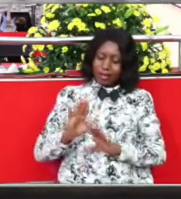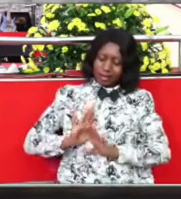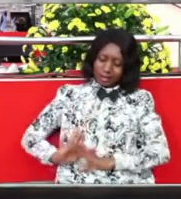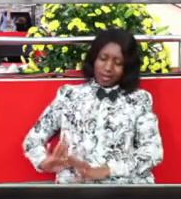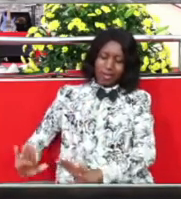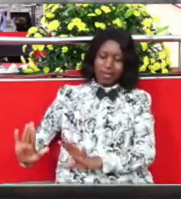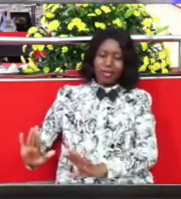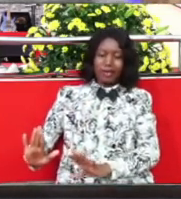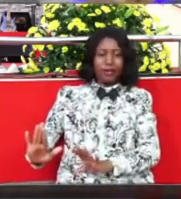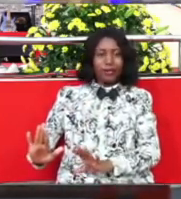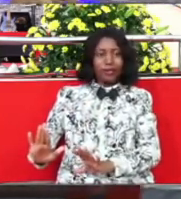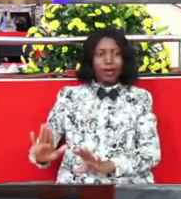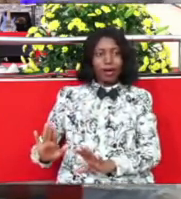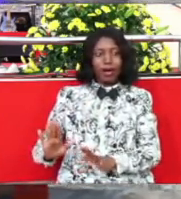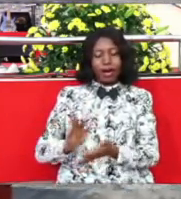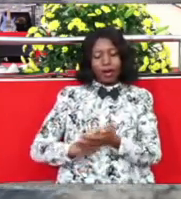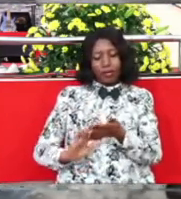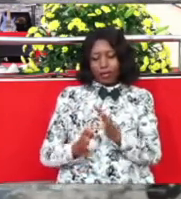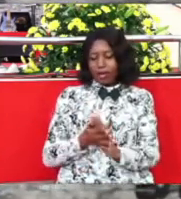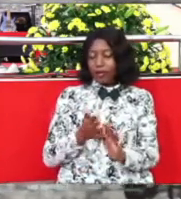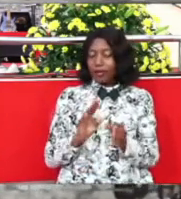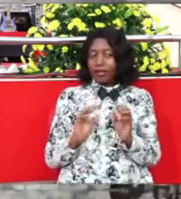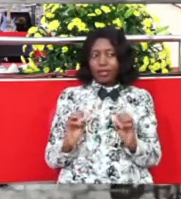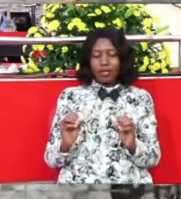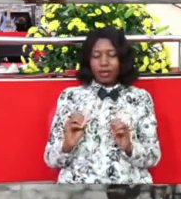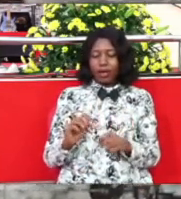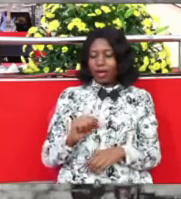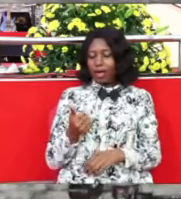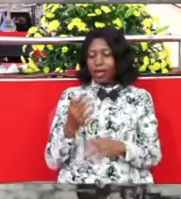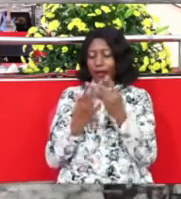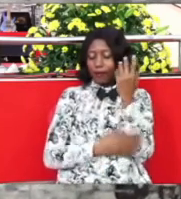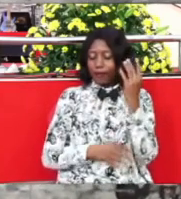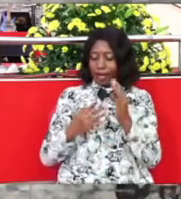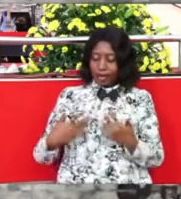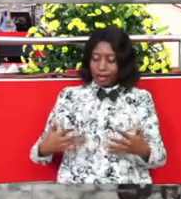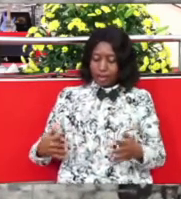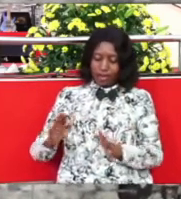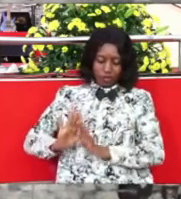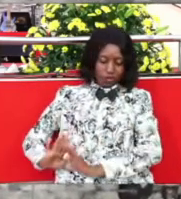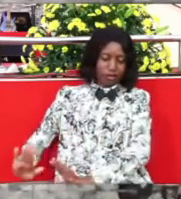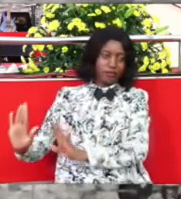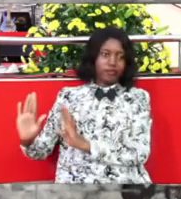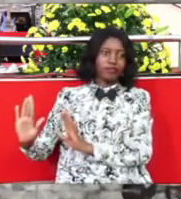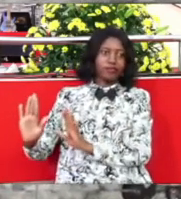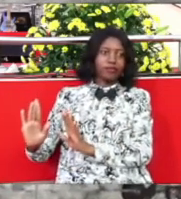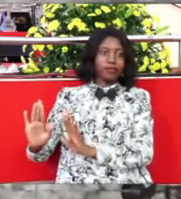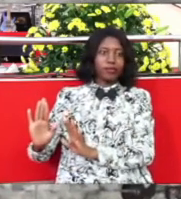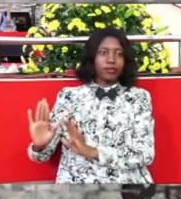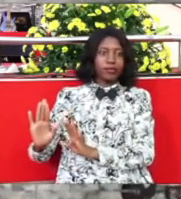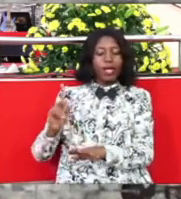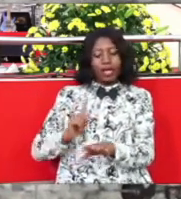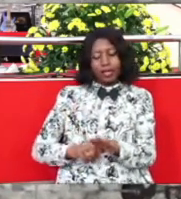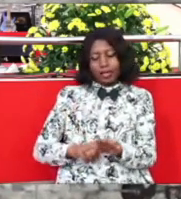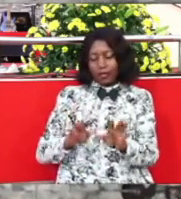down. Uchungu wote kutosameheya lazima tukaweze kuweka chini. Because in the process of putting those things down, kwa sababu tukiweka